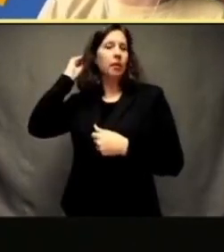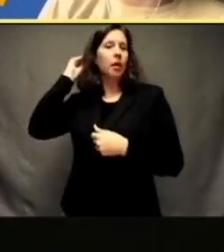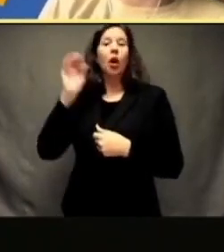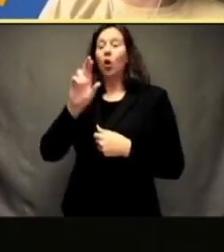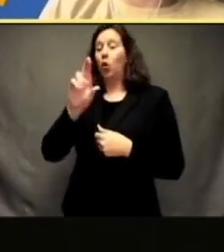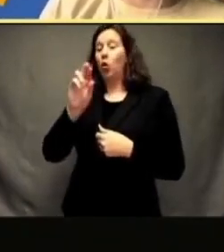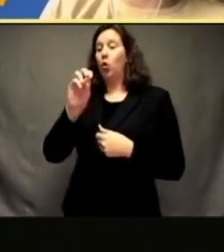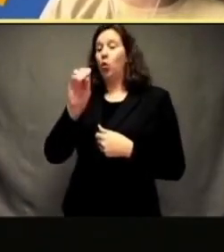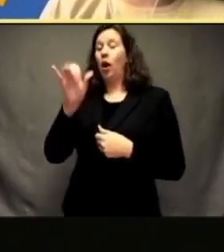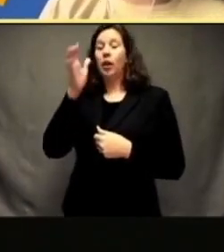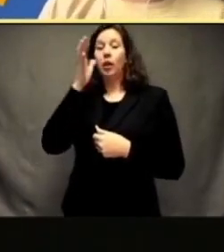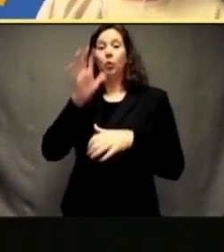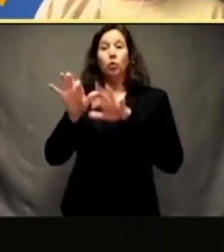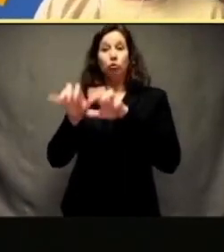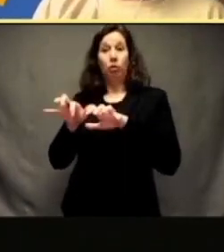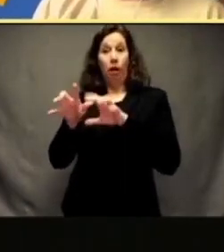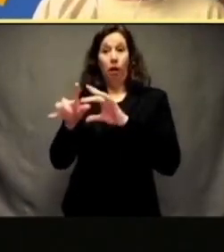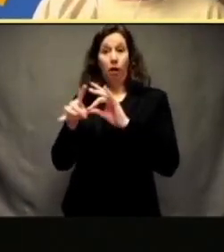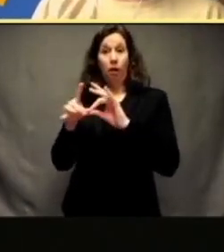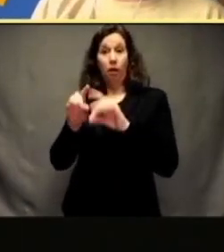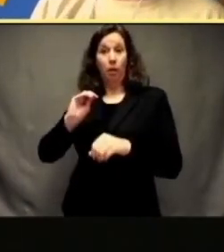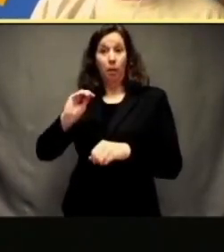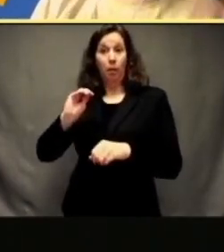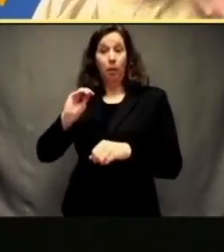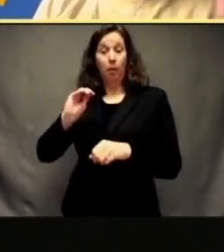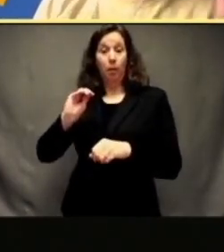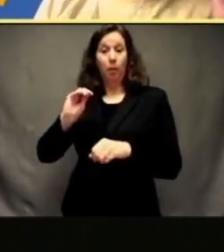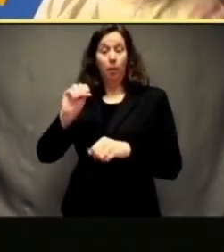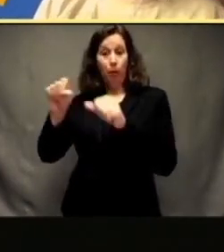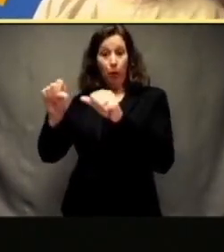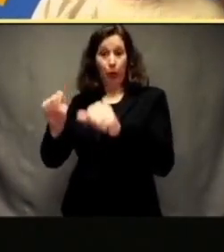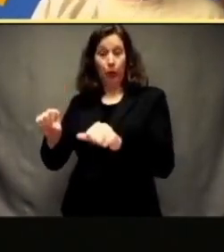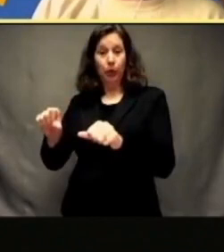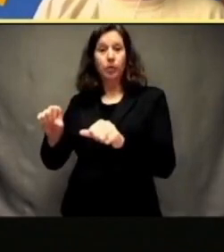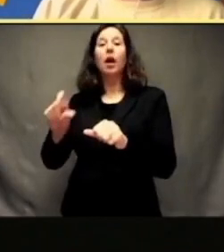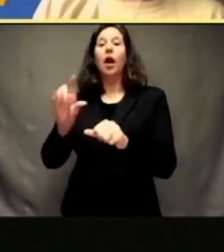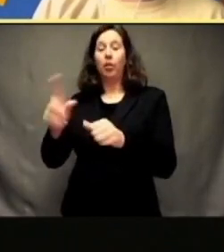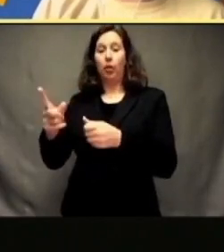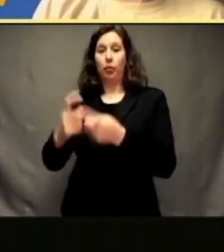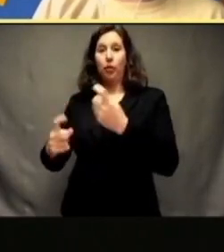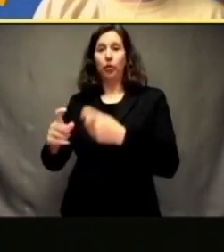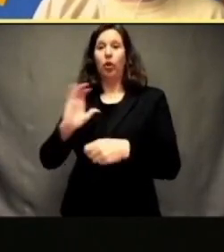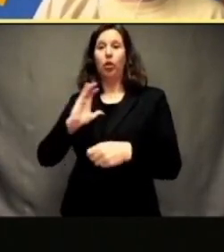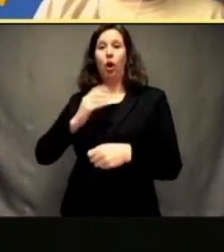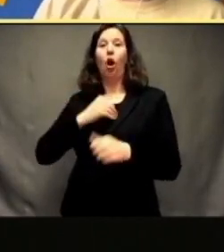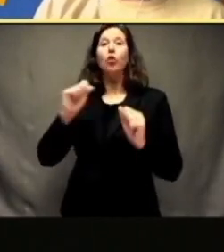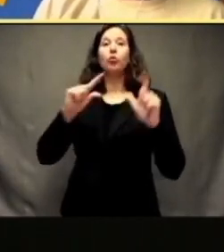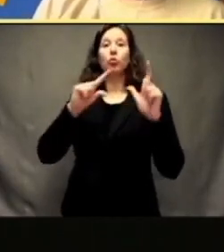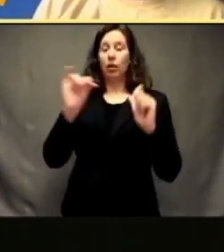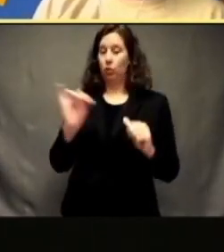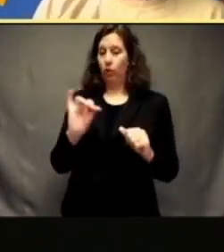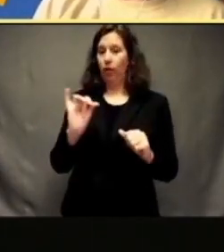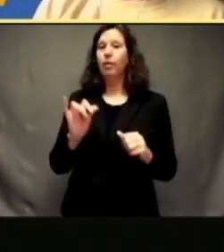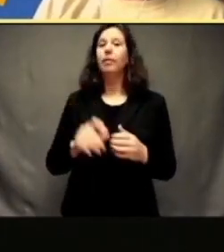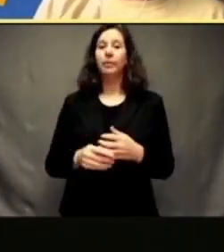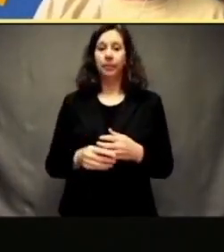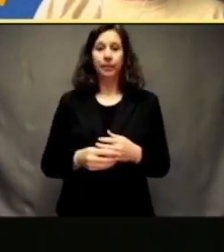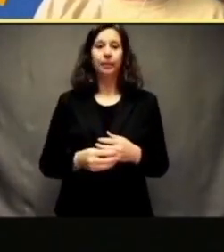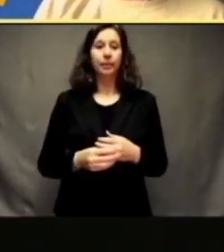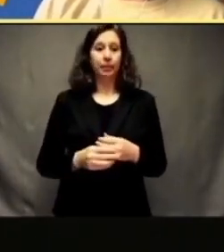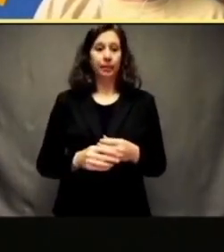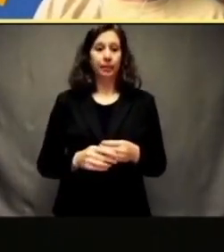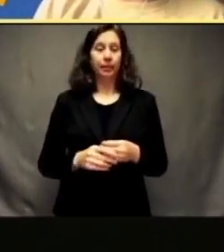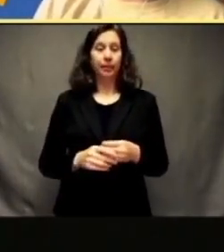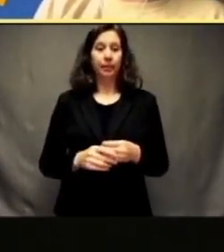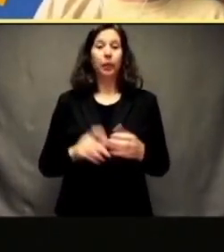will put in our chat. And actually, we'll share those questions on our screen as well. So what we